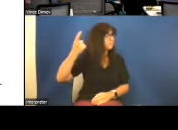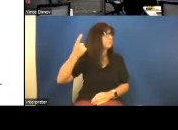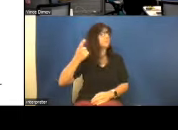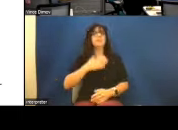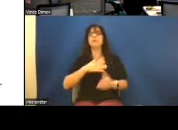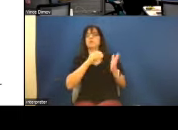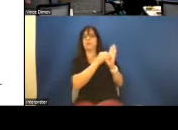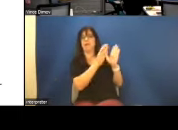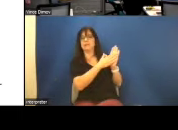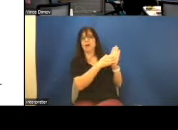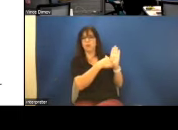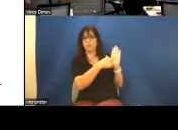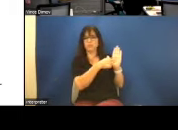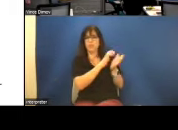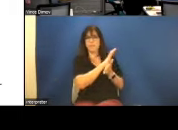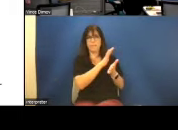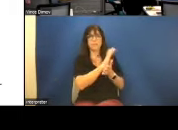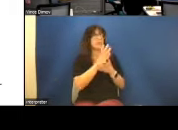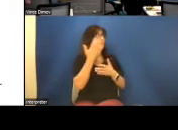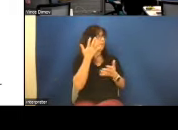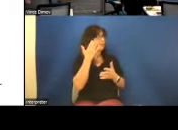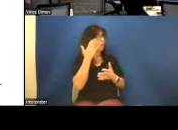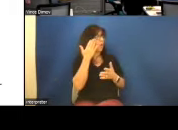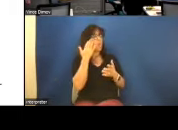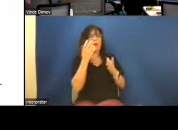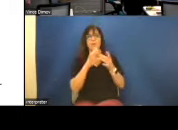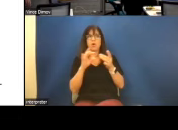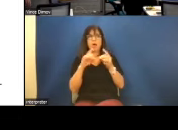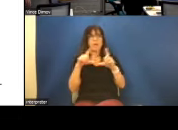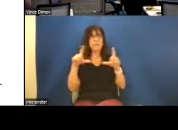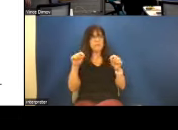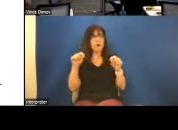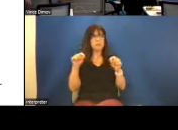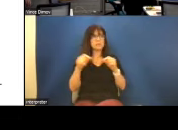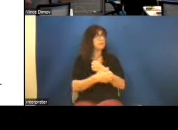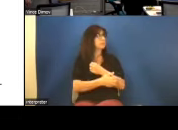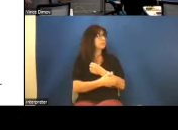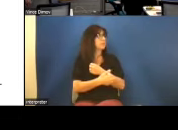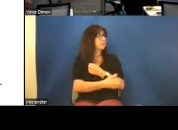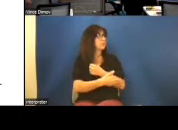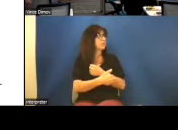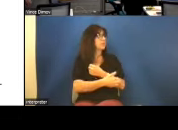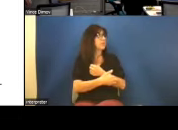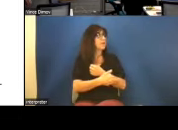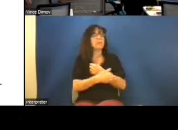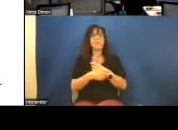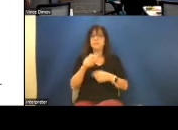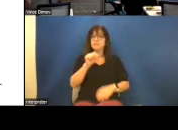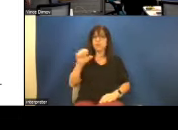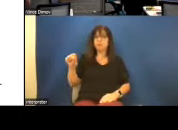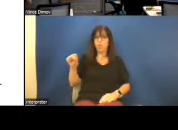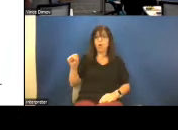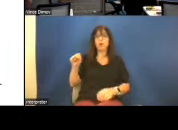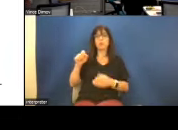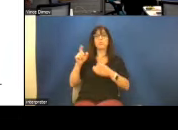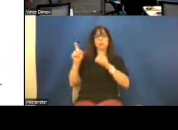please document that, and then maybe in this comment box, be like, this is the standard score